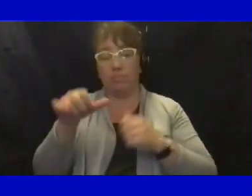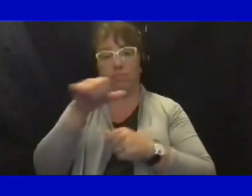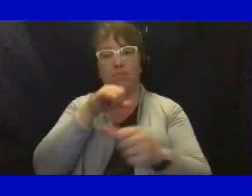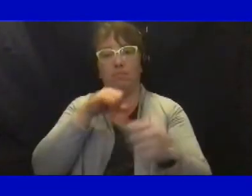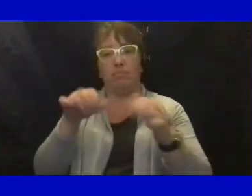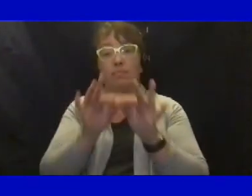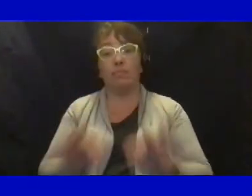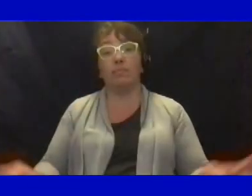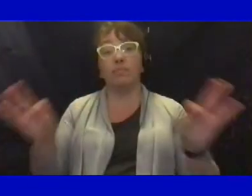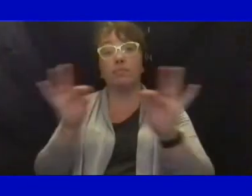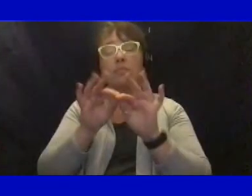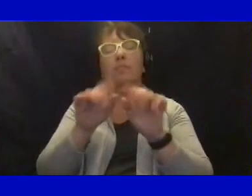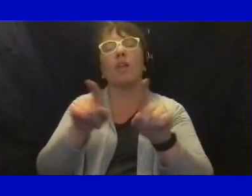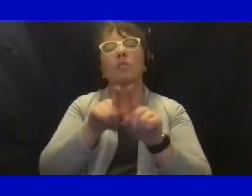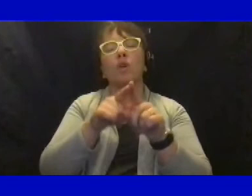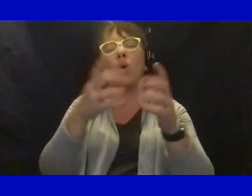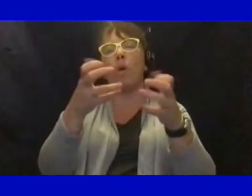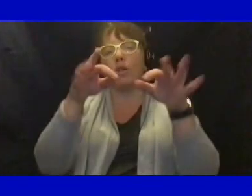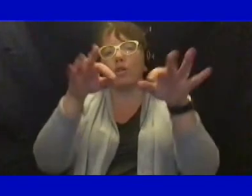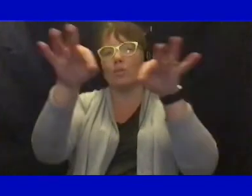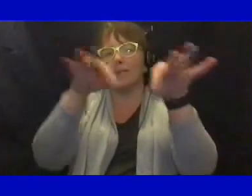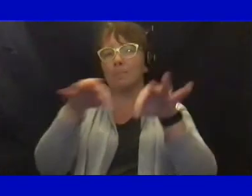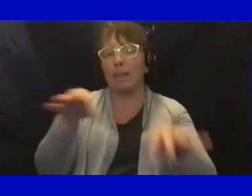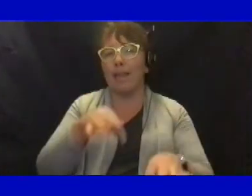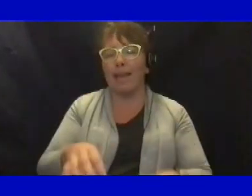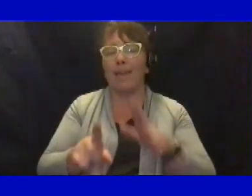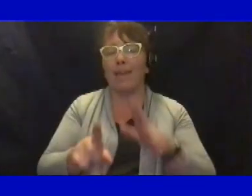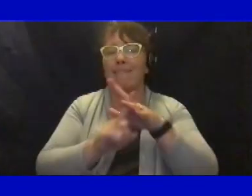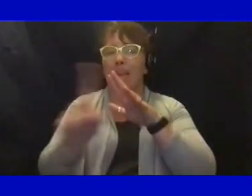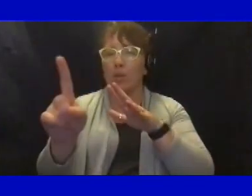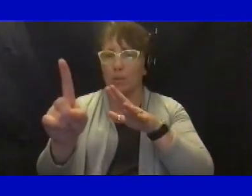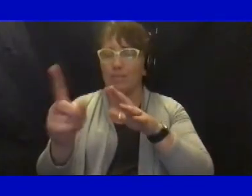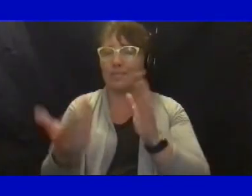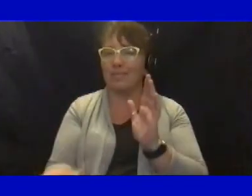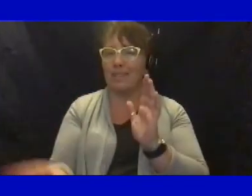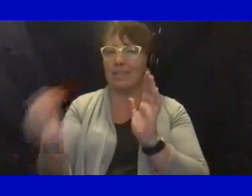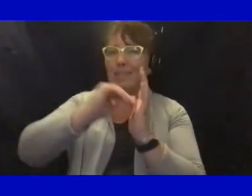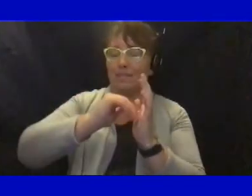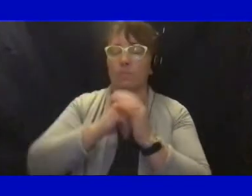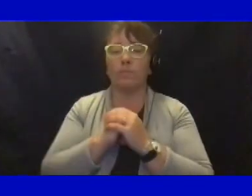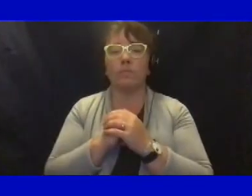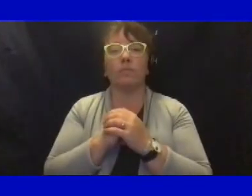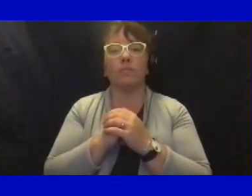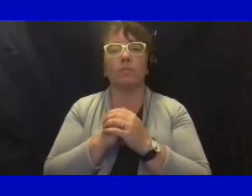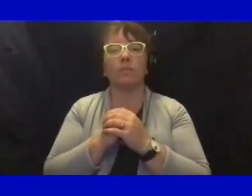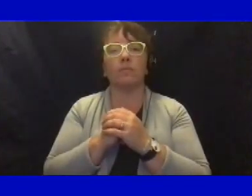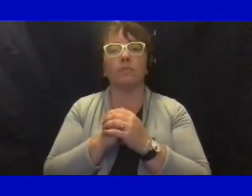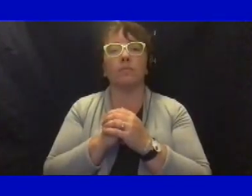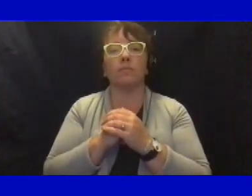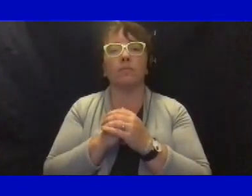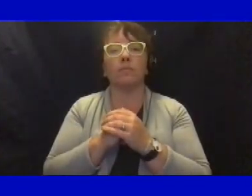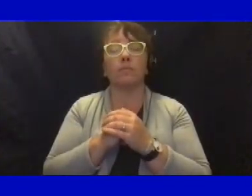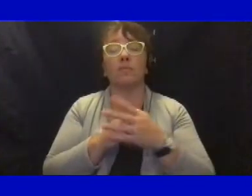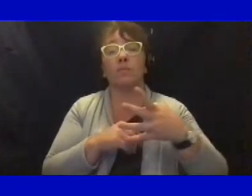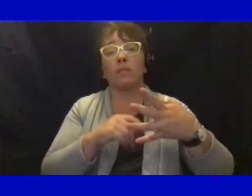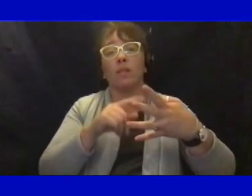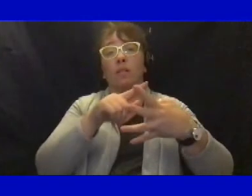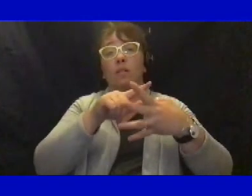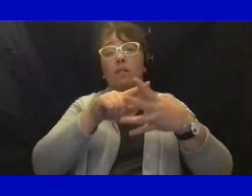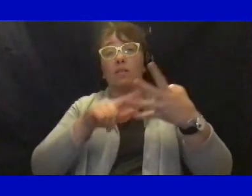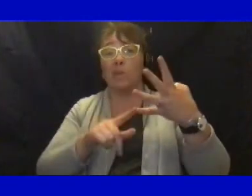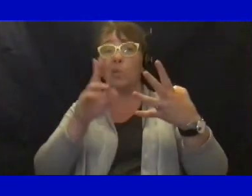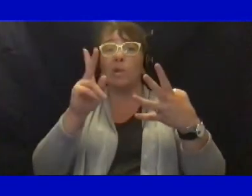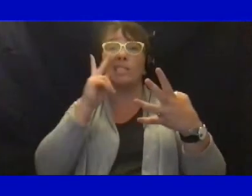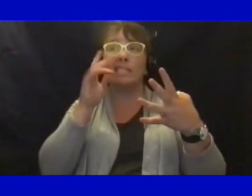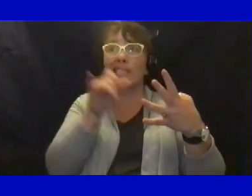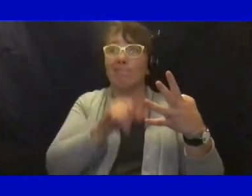terms again. Chief Hopkins touched on it. The evacuation terms are standardized. You'll see these throughout the entire state. A couple years